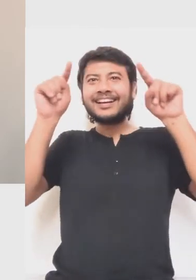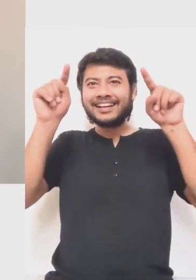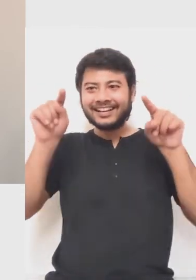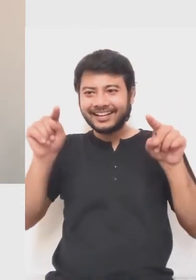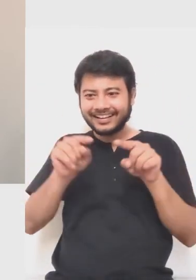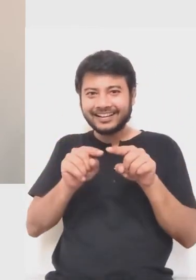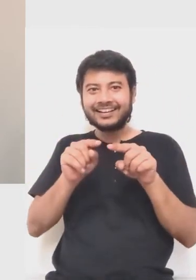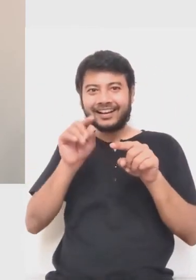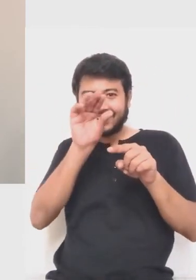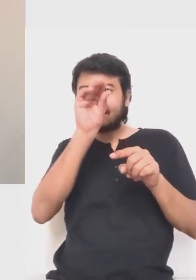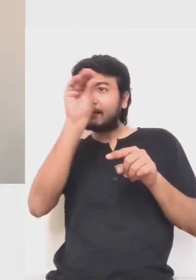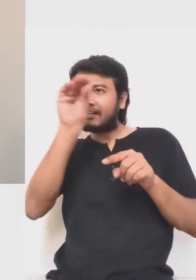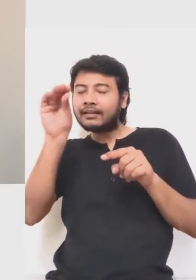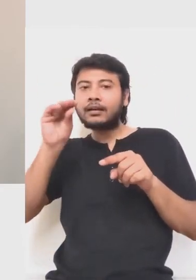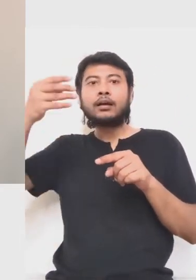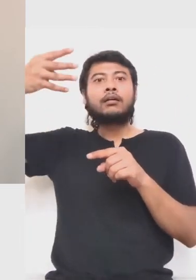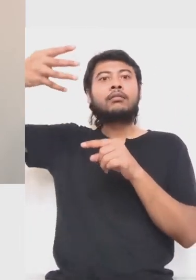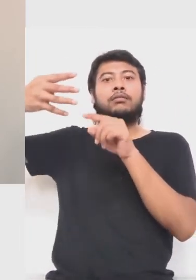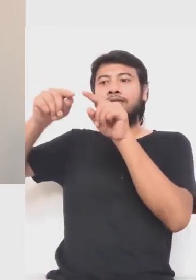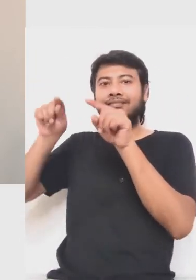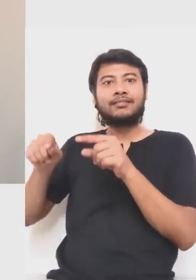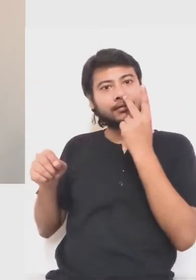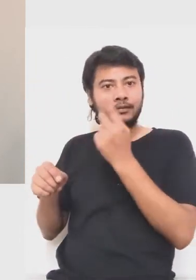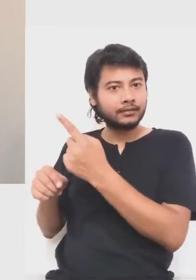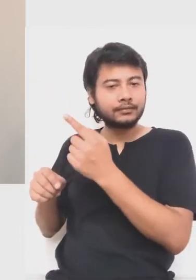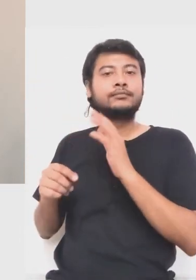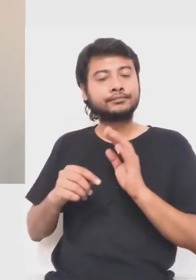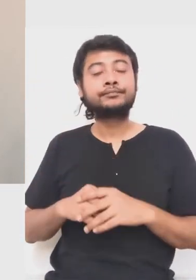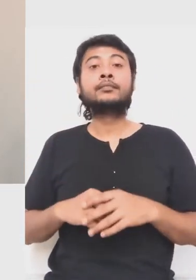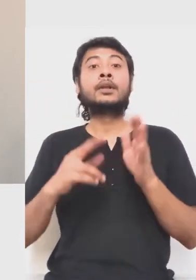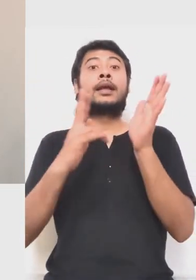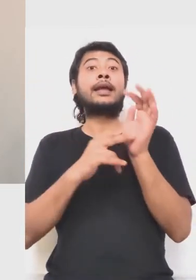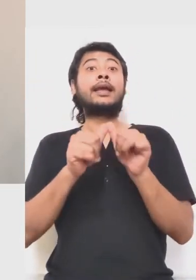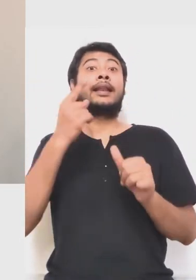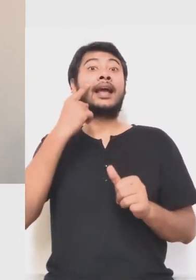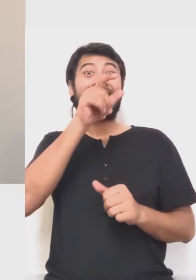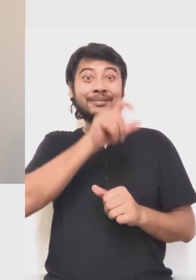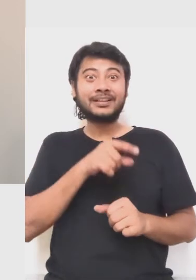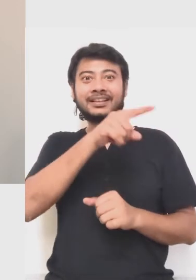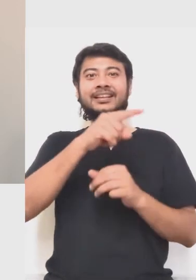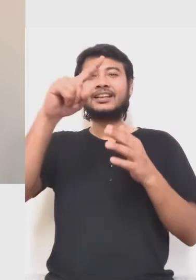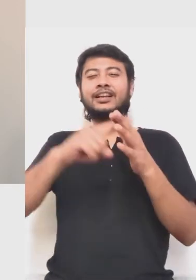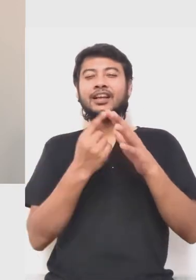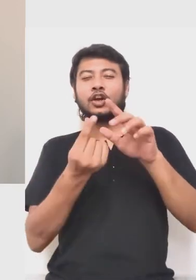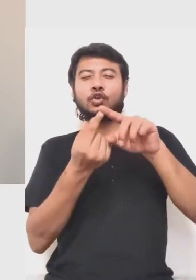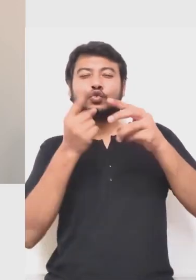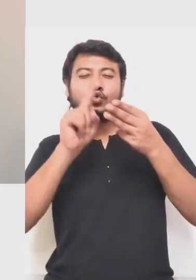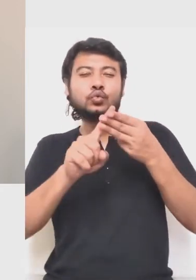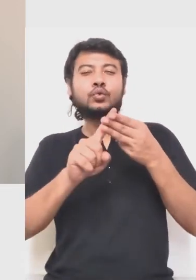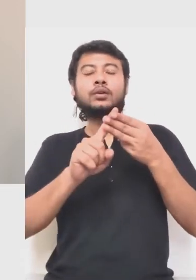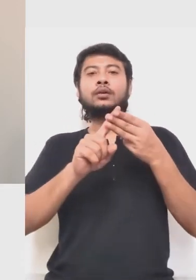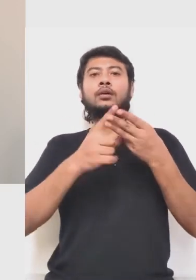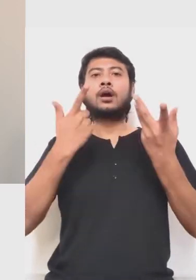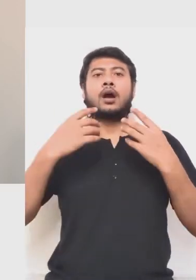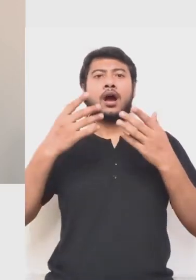he uses, particularly jute, are partly informed by familial history and personal experiences. In